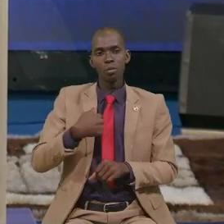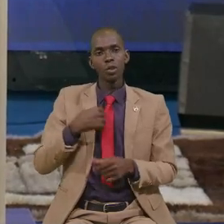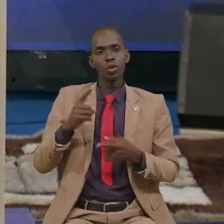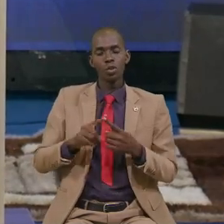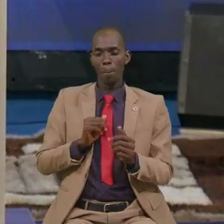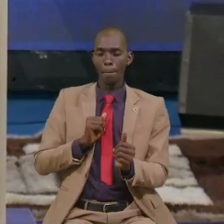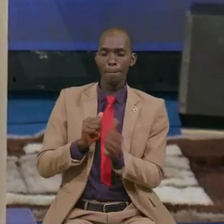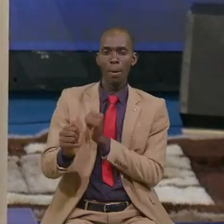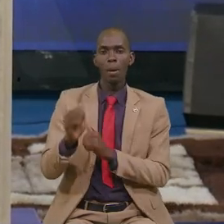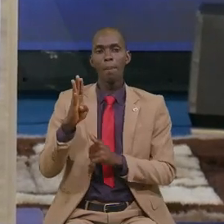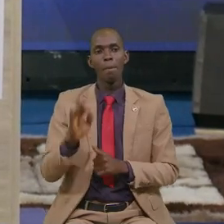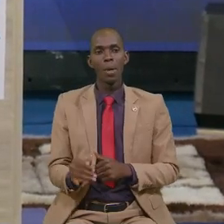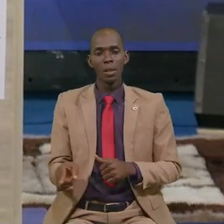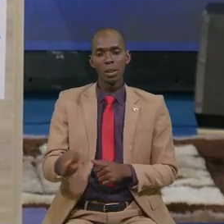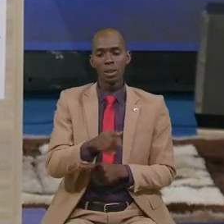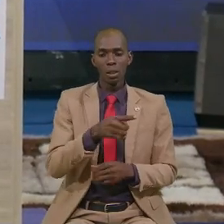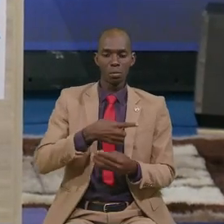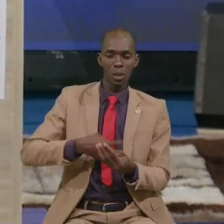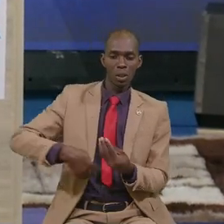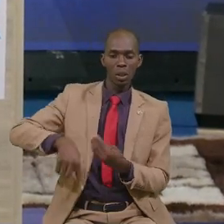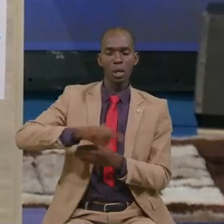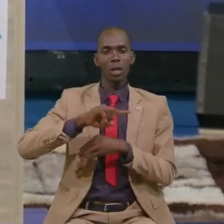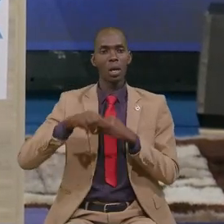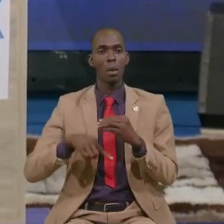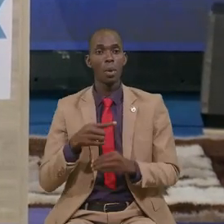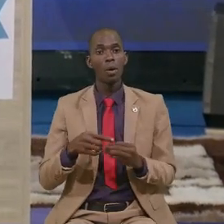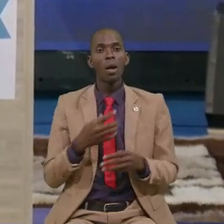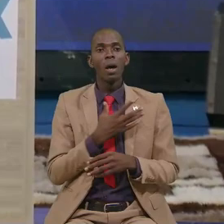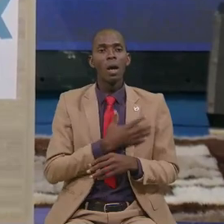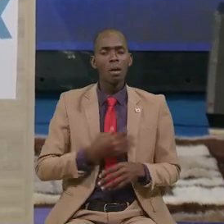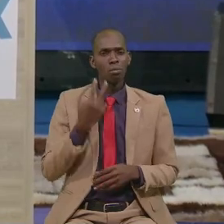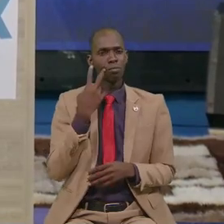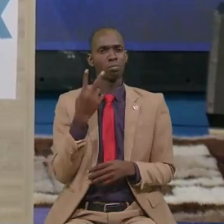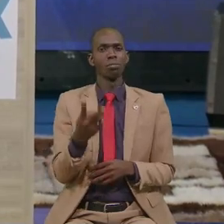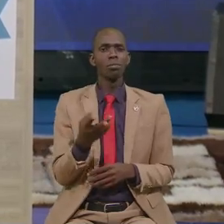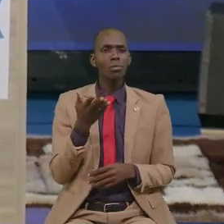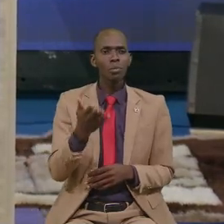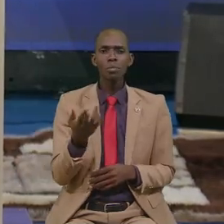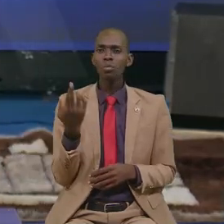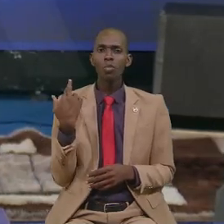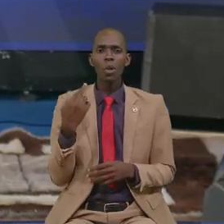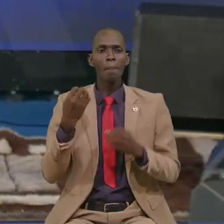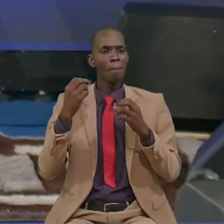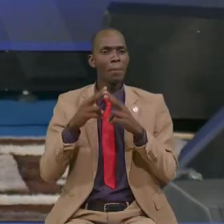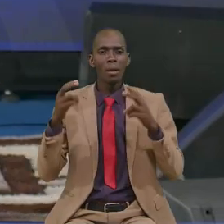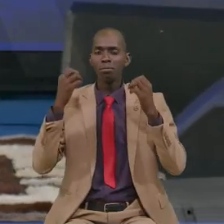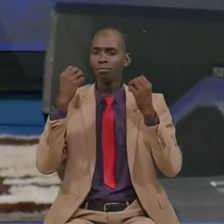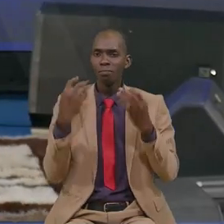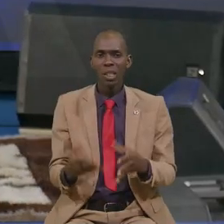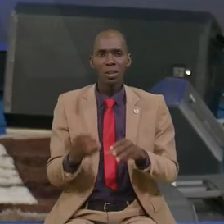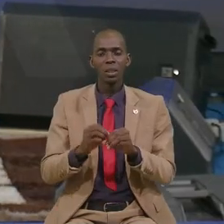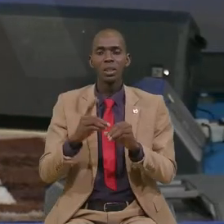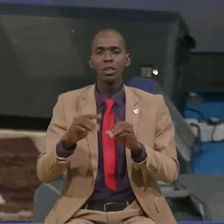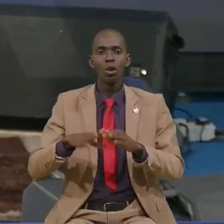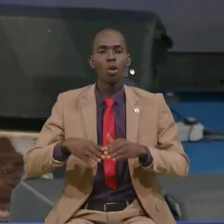them round about. And behold, there were very many in the open